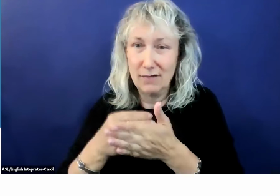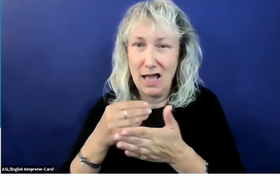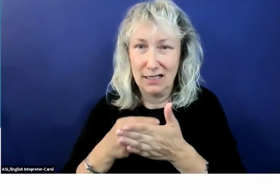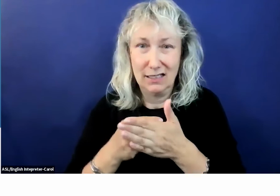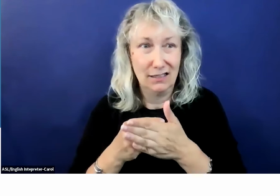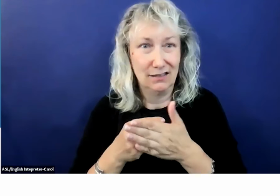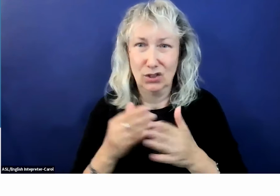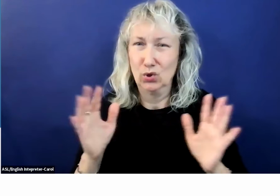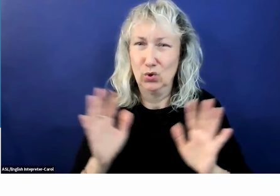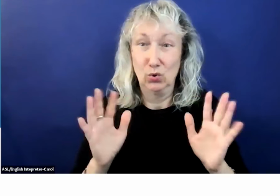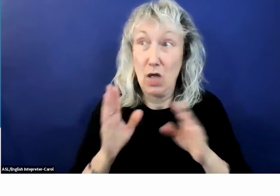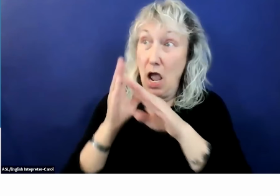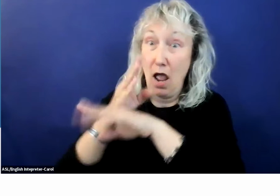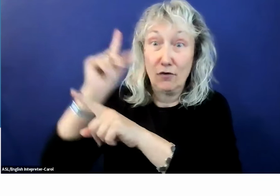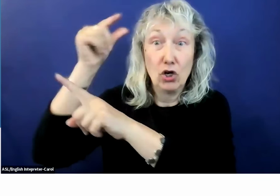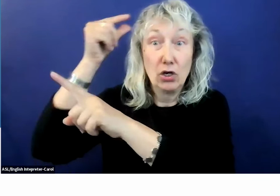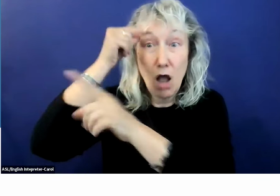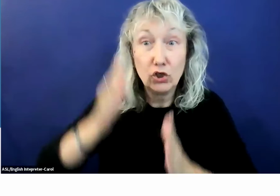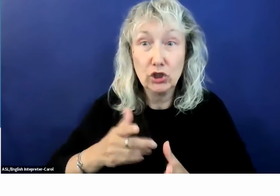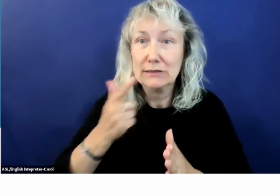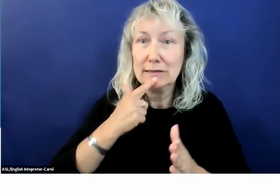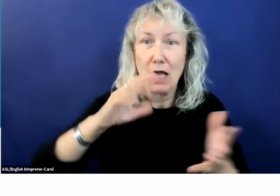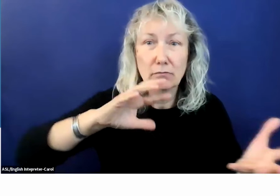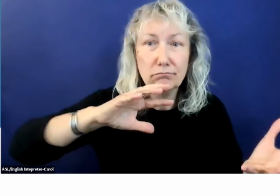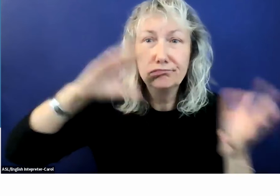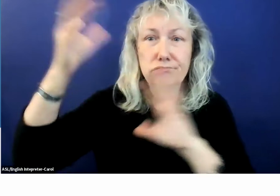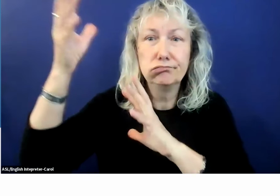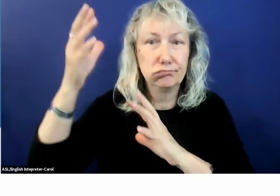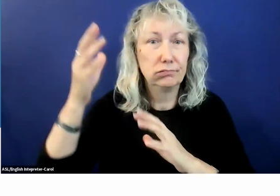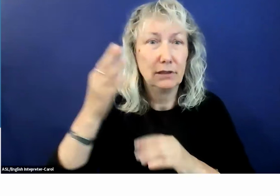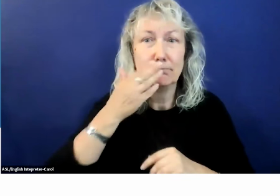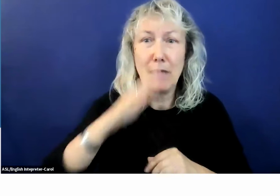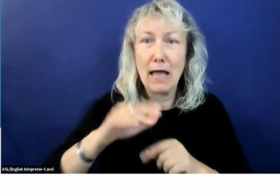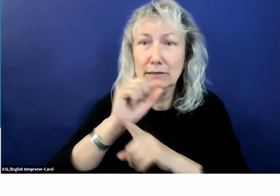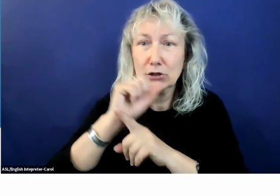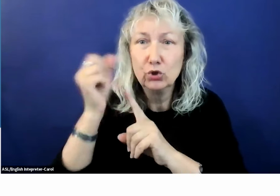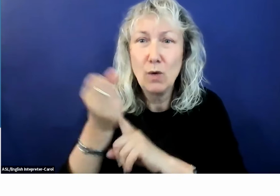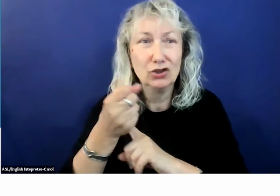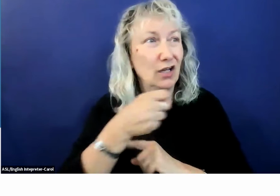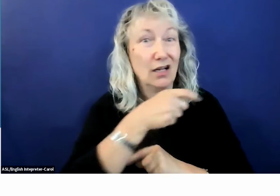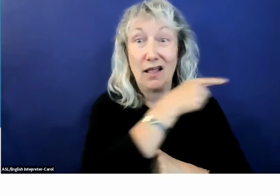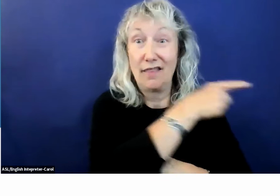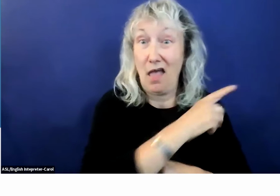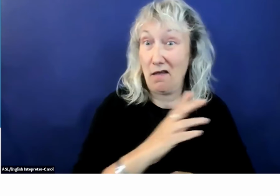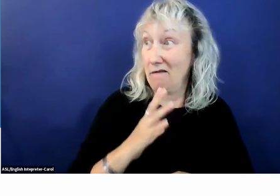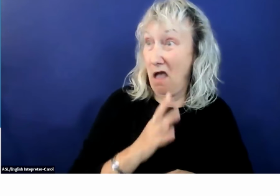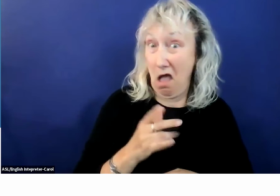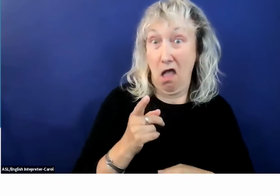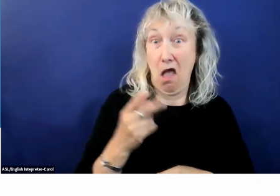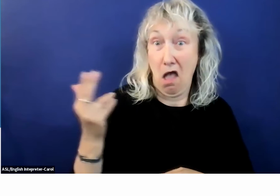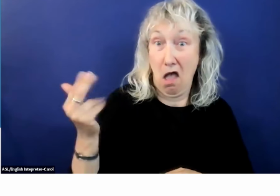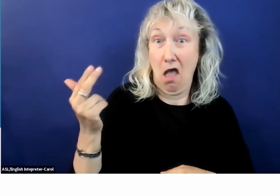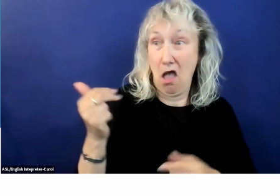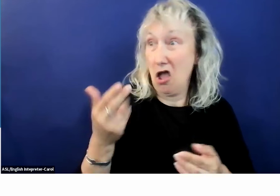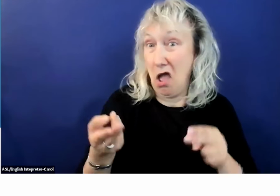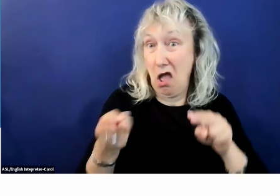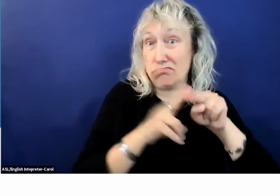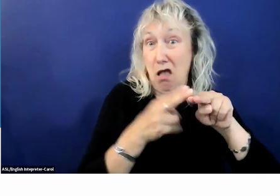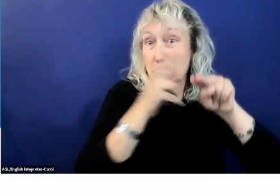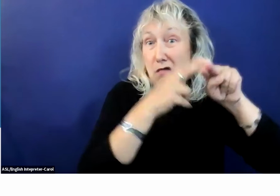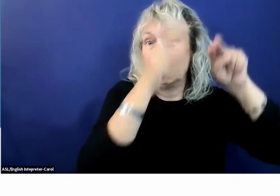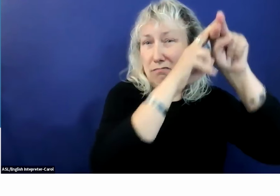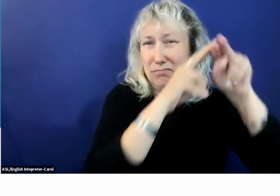after the governor has declared a disruption of the market. And so a couple of things to keep in mind. An